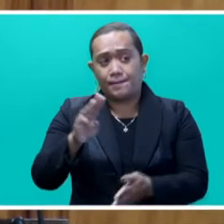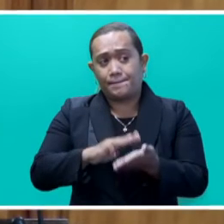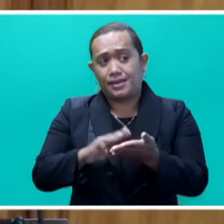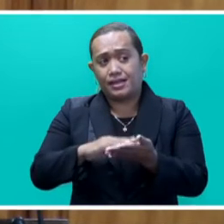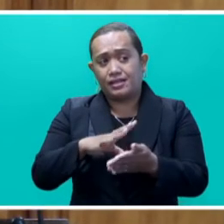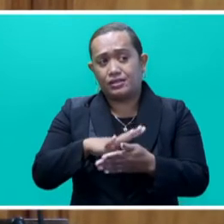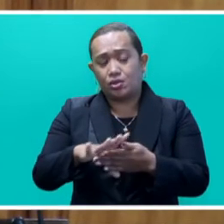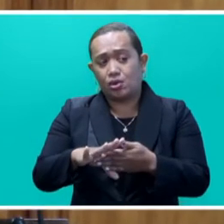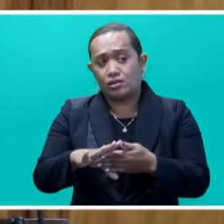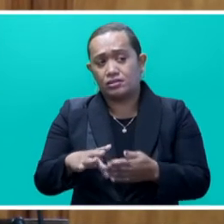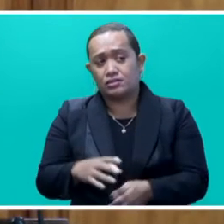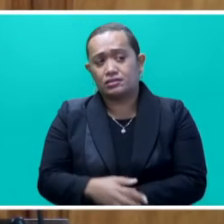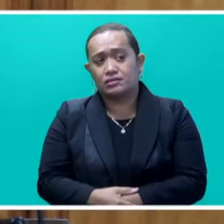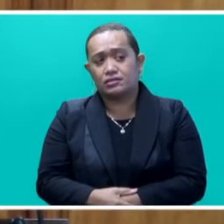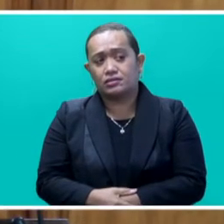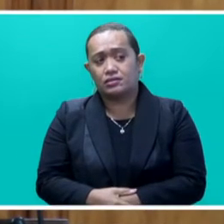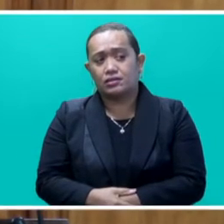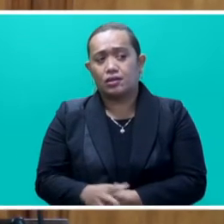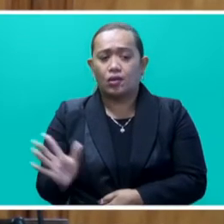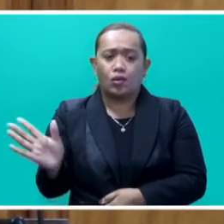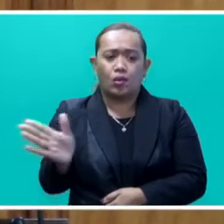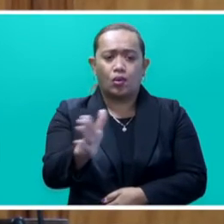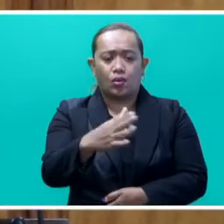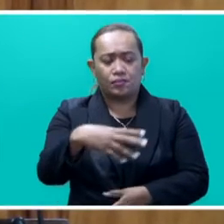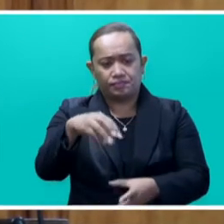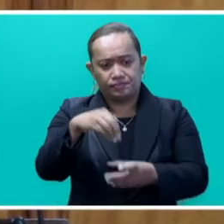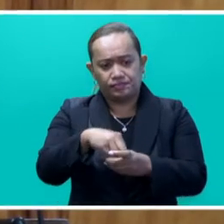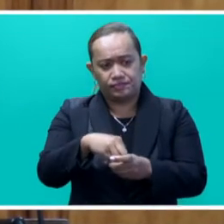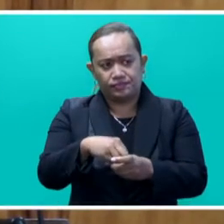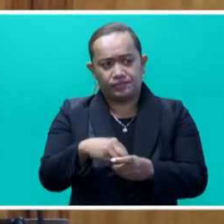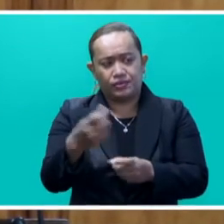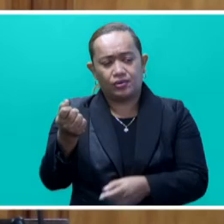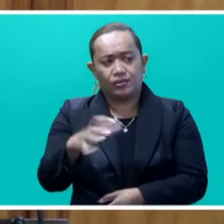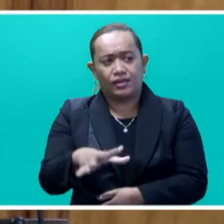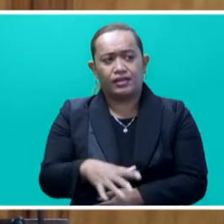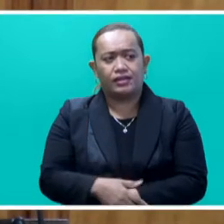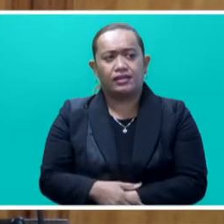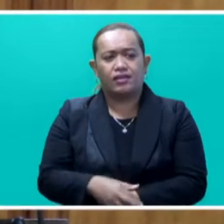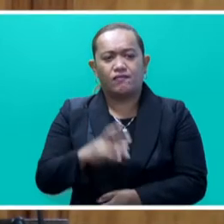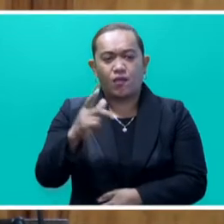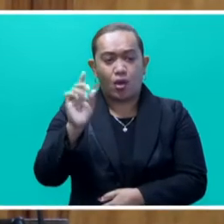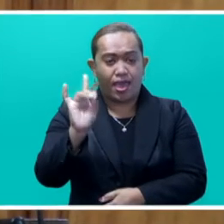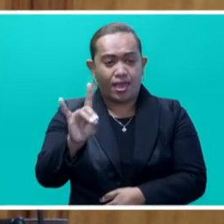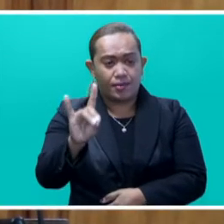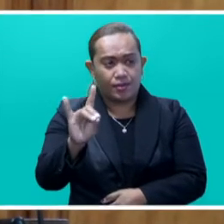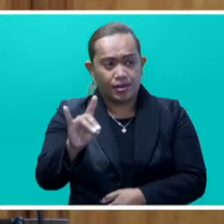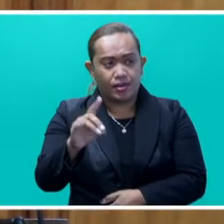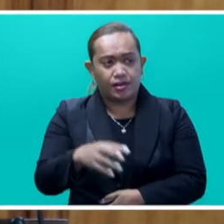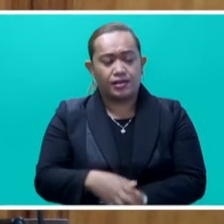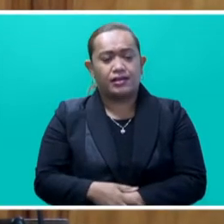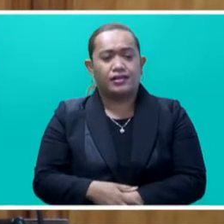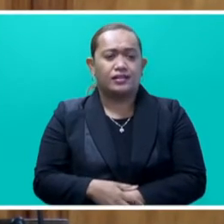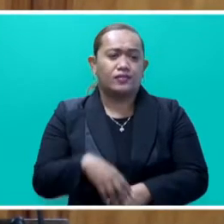All possible segments have been looked into, be it livestock, crops, or extension.